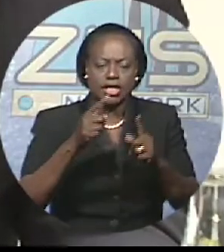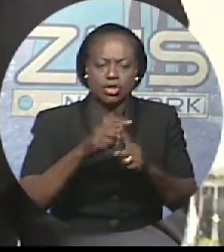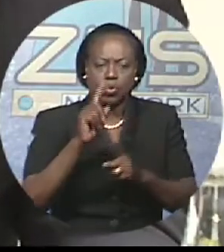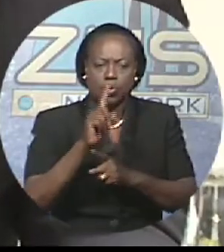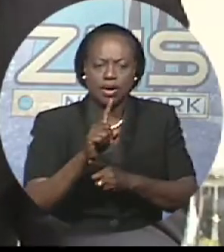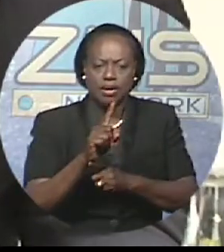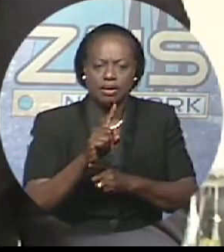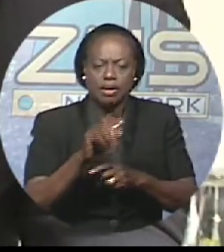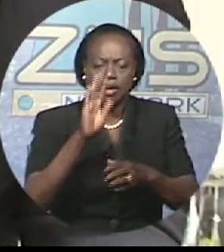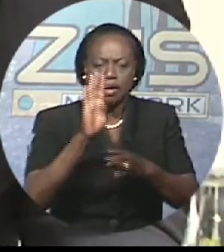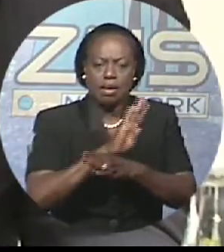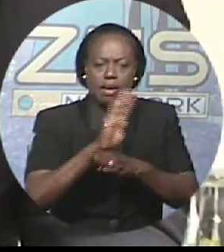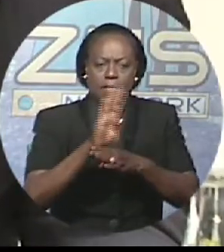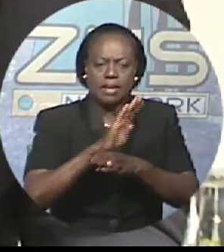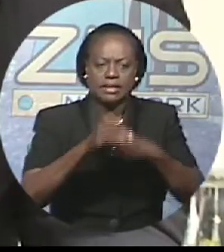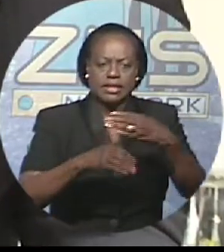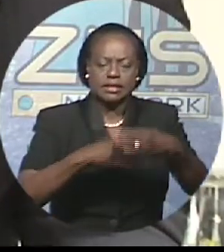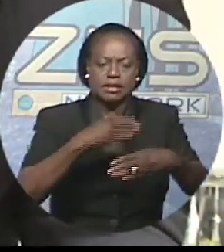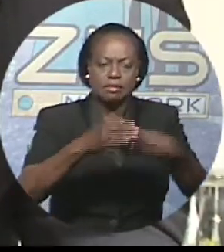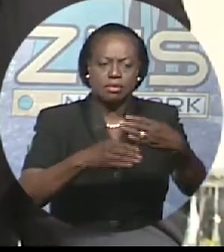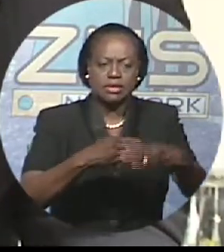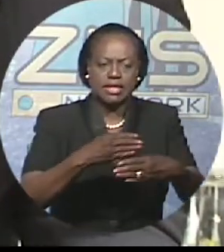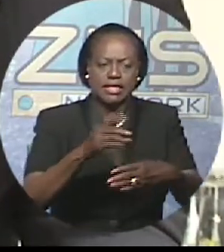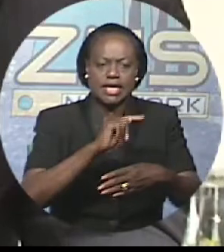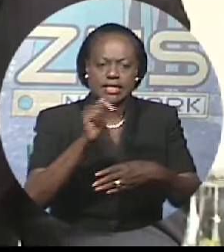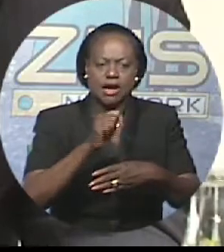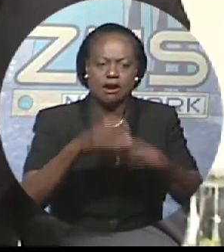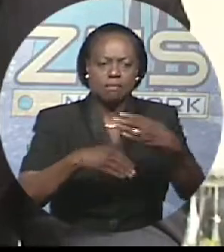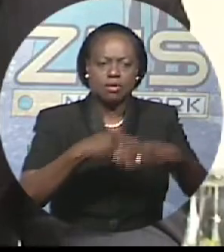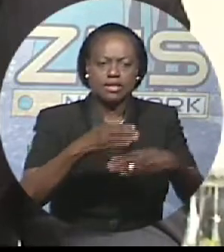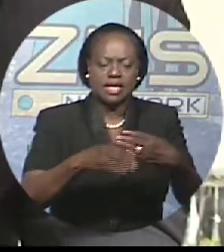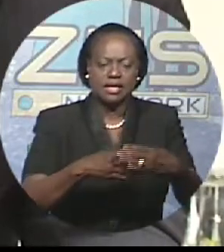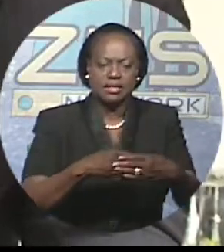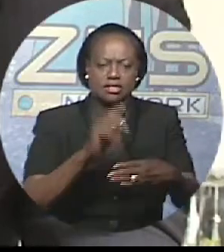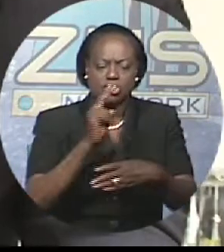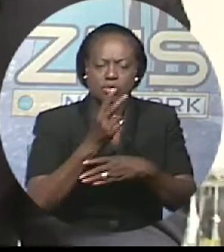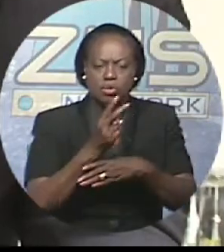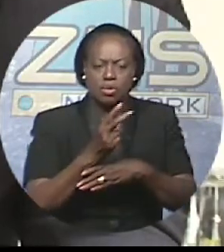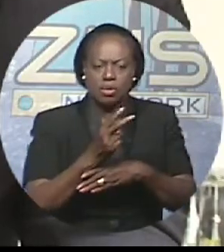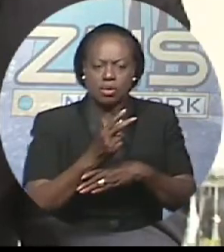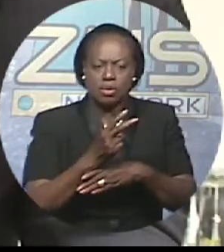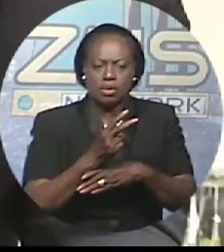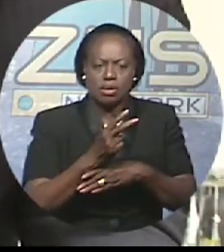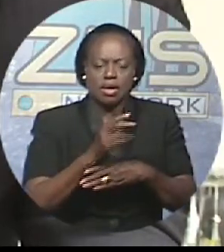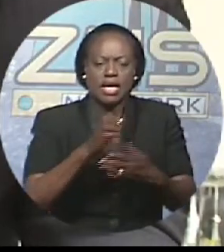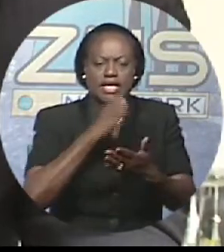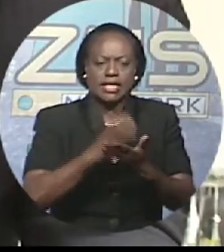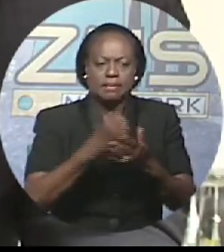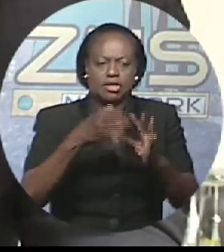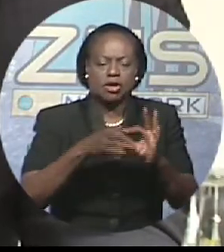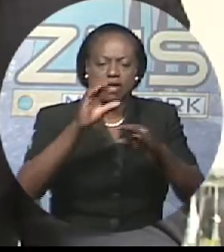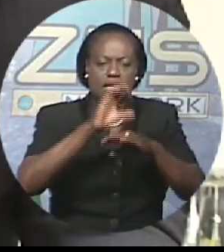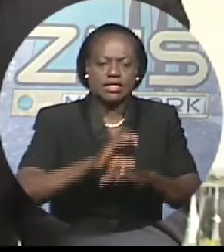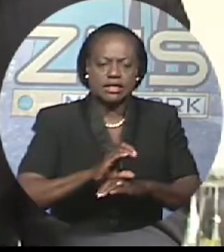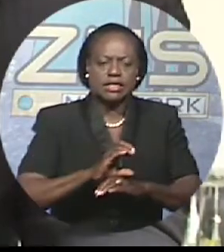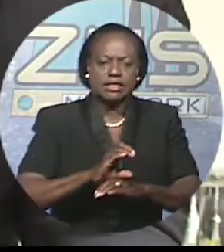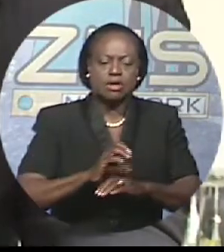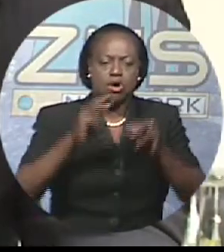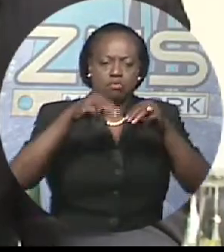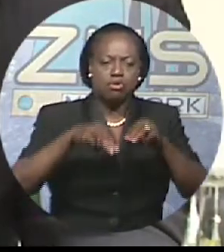equipment. Indra's project manager is Ignacio Aguas. Next week, 12 large containers will be shipped